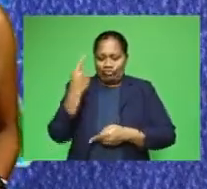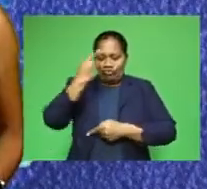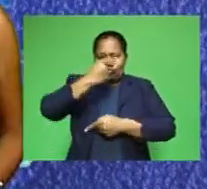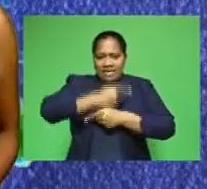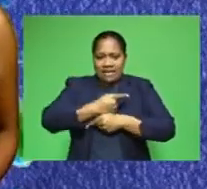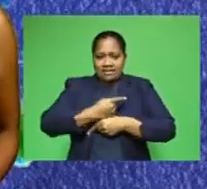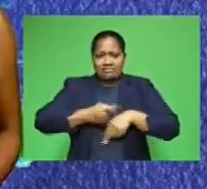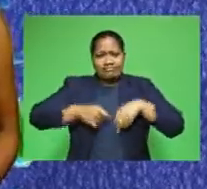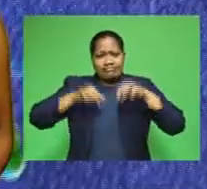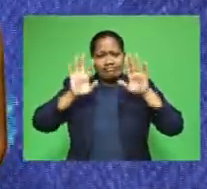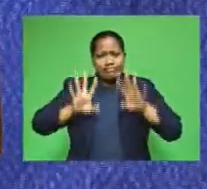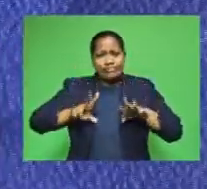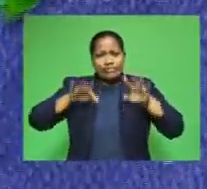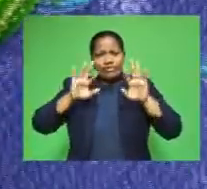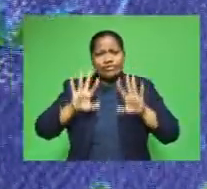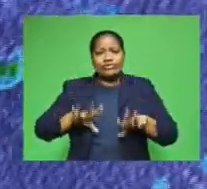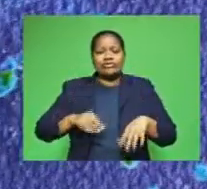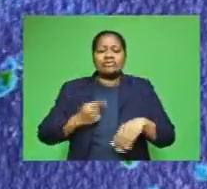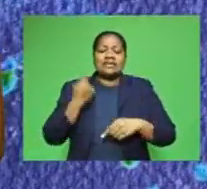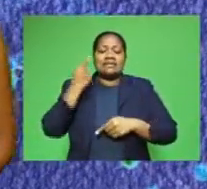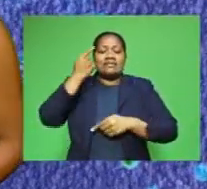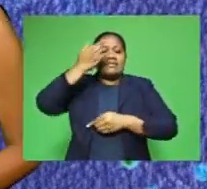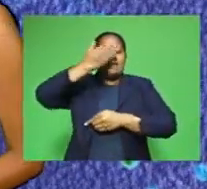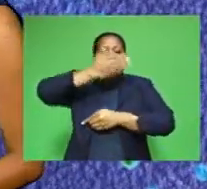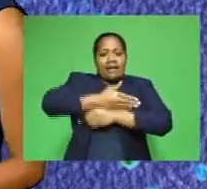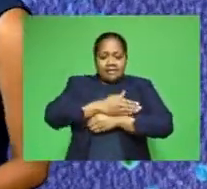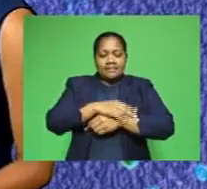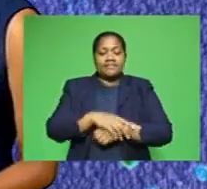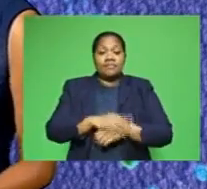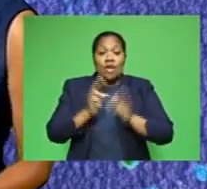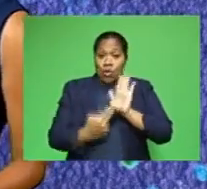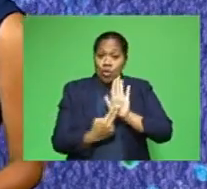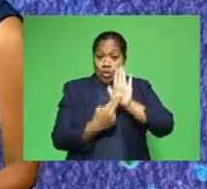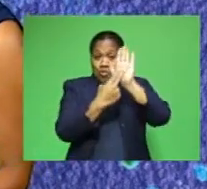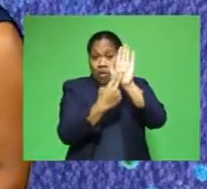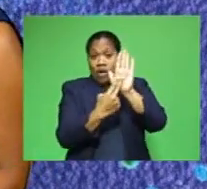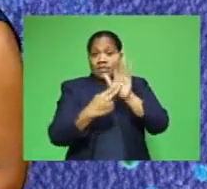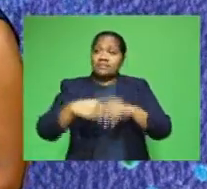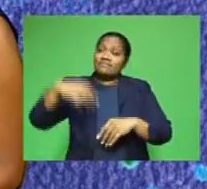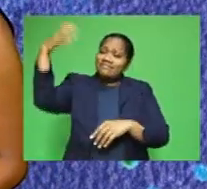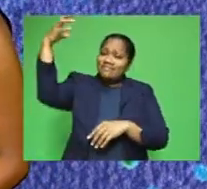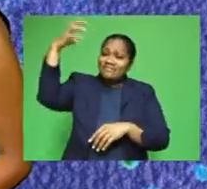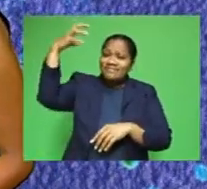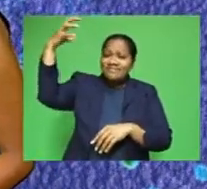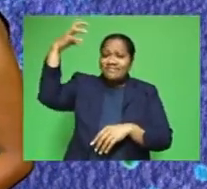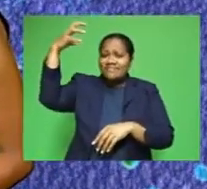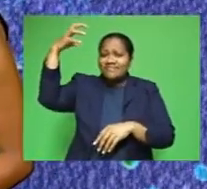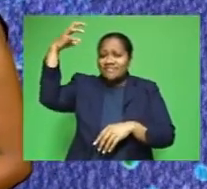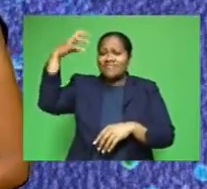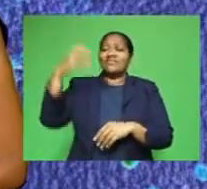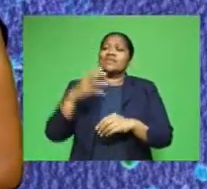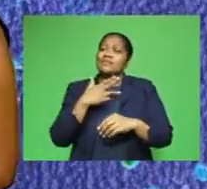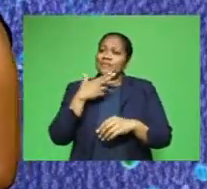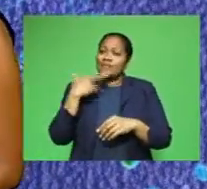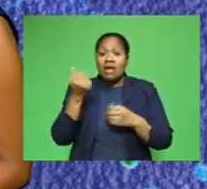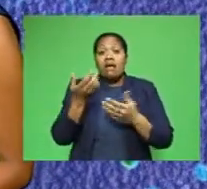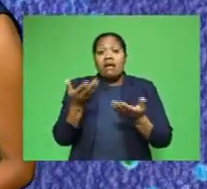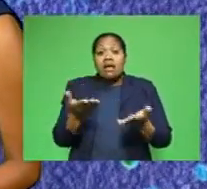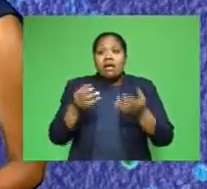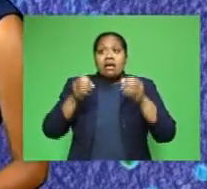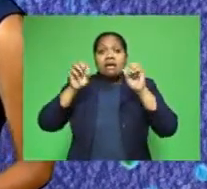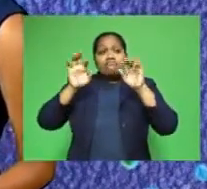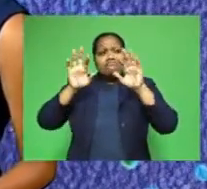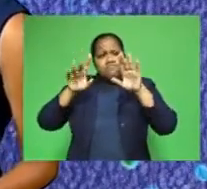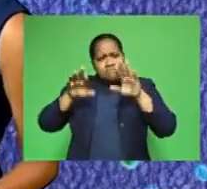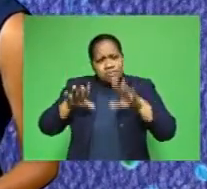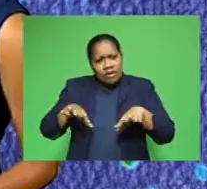falls will escalate overnight. And up north, all the sunshine has moved here, but rain will